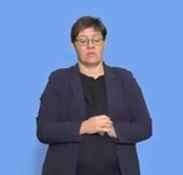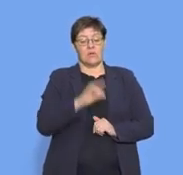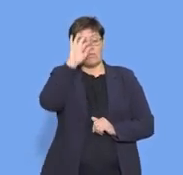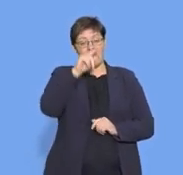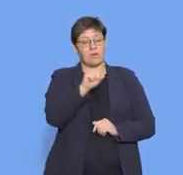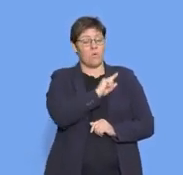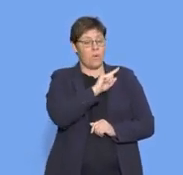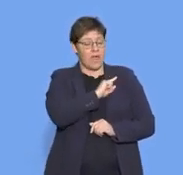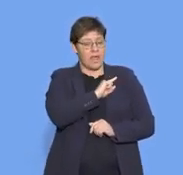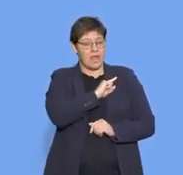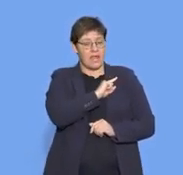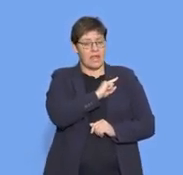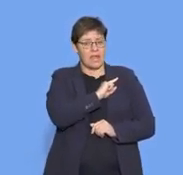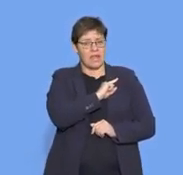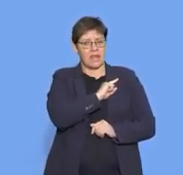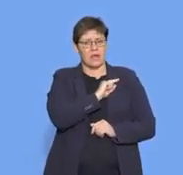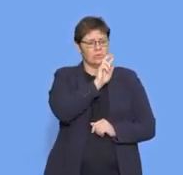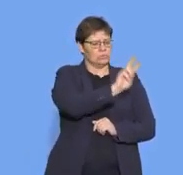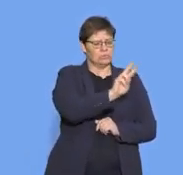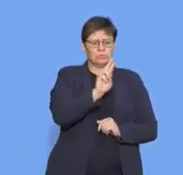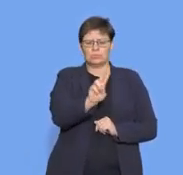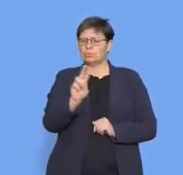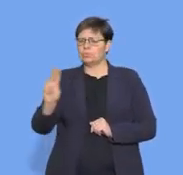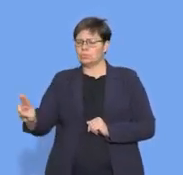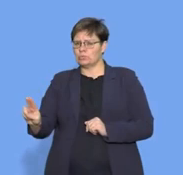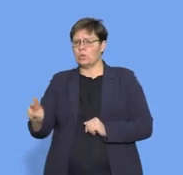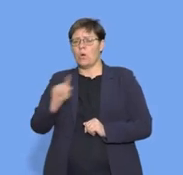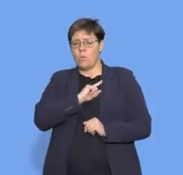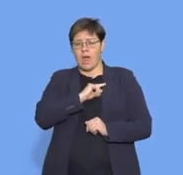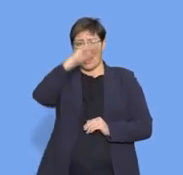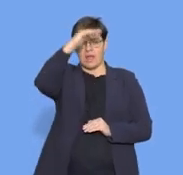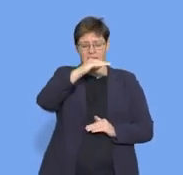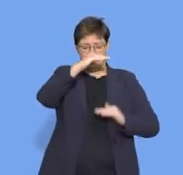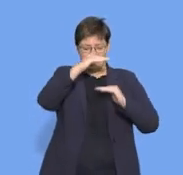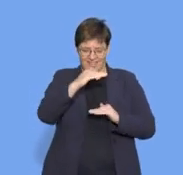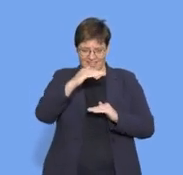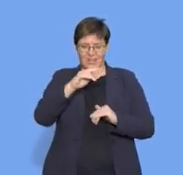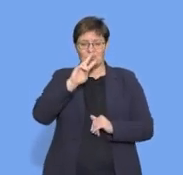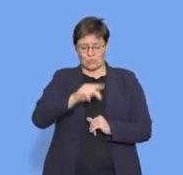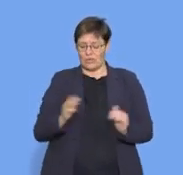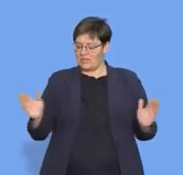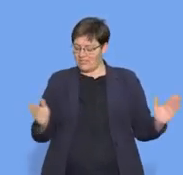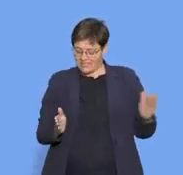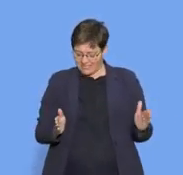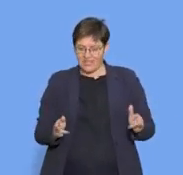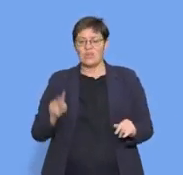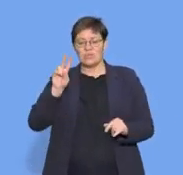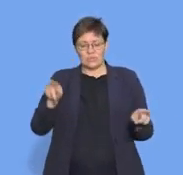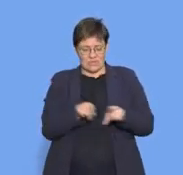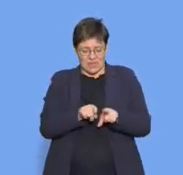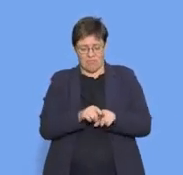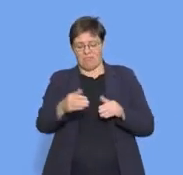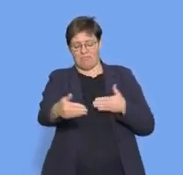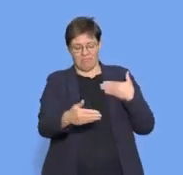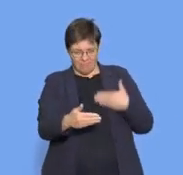Just a reminder, the reason why I have these 2's is because I have repetitions of the